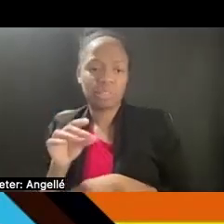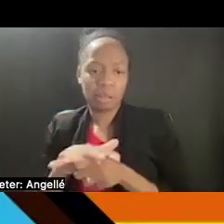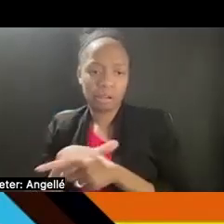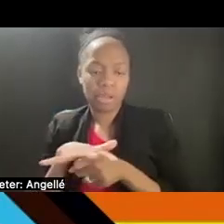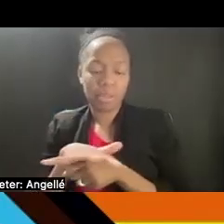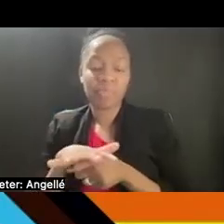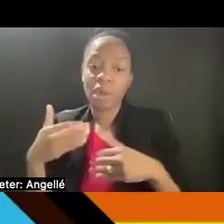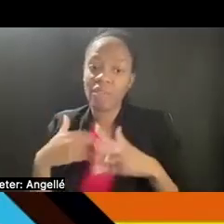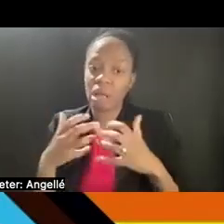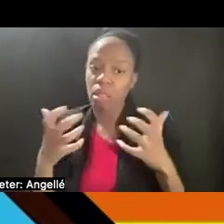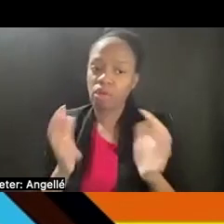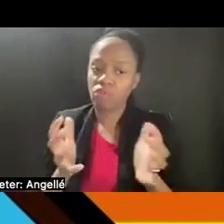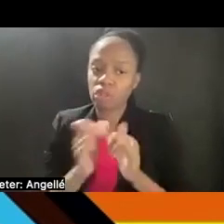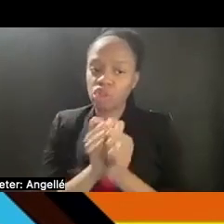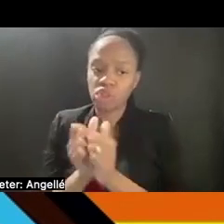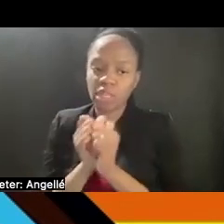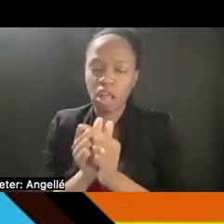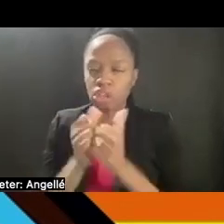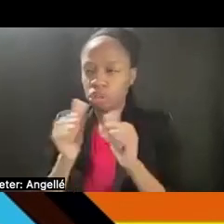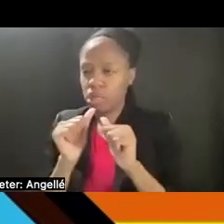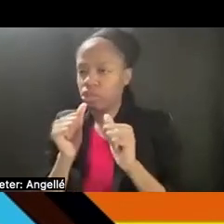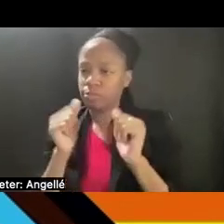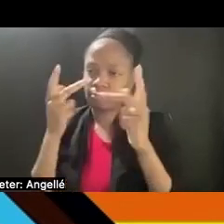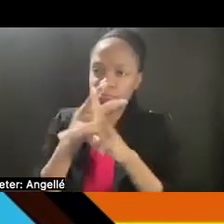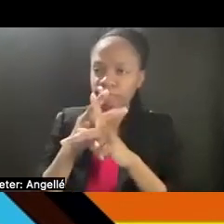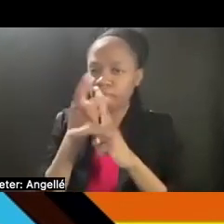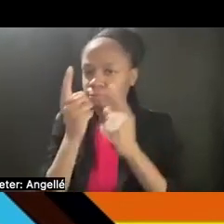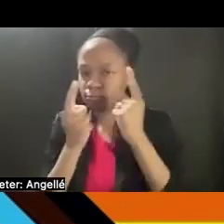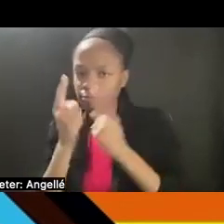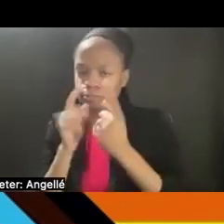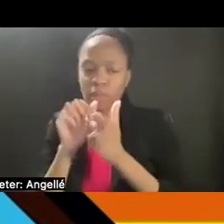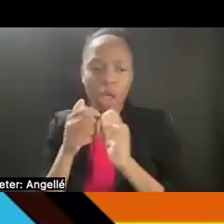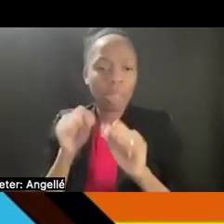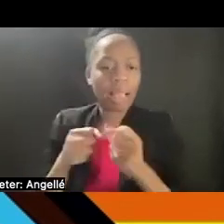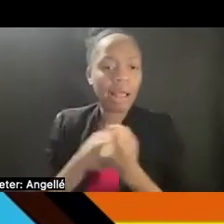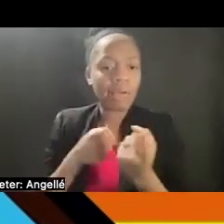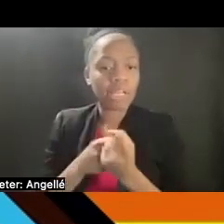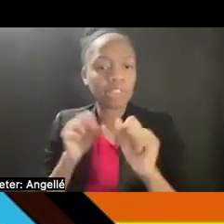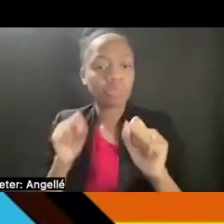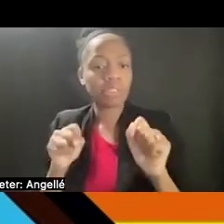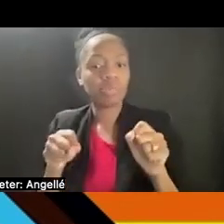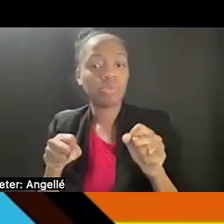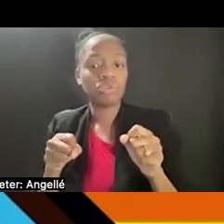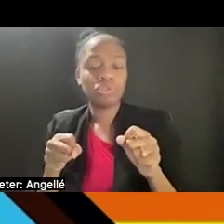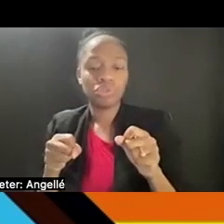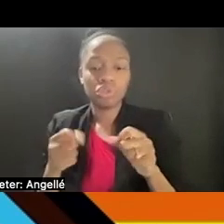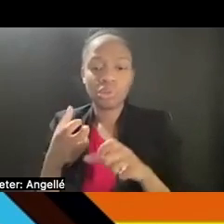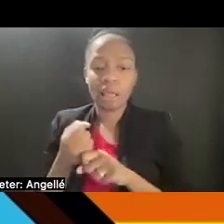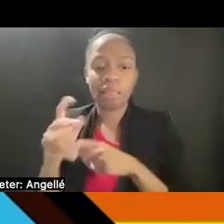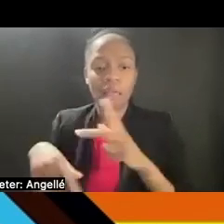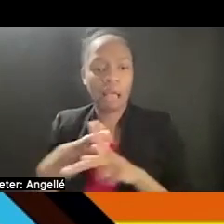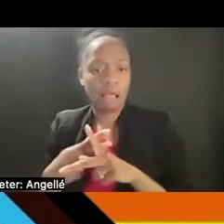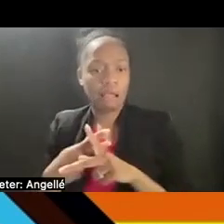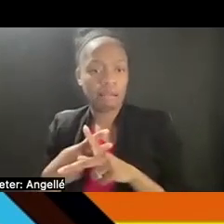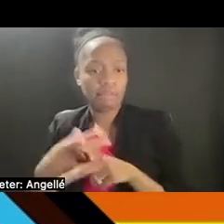conversations together, putting our heads together about how we can advocate to be able to get the kind of care that